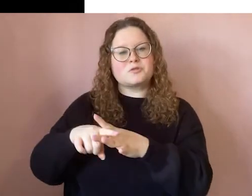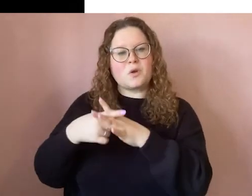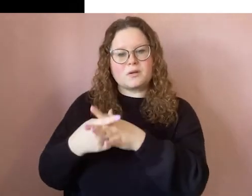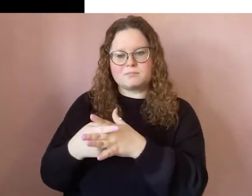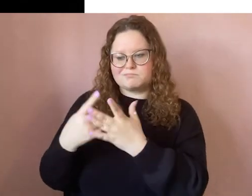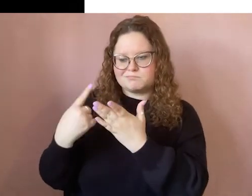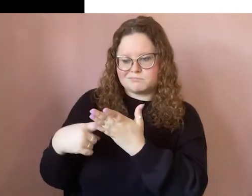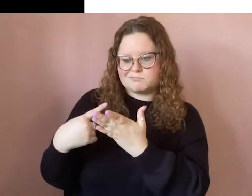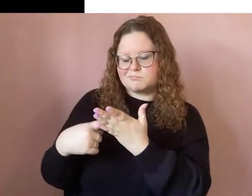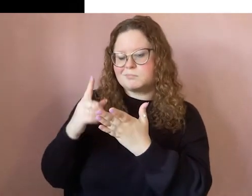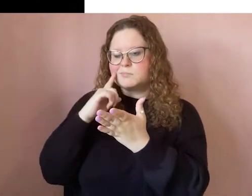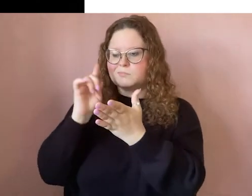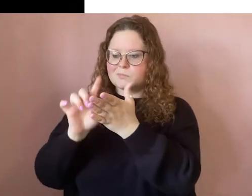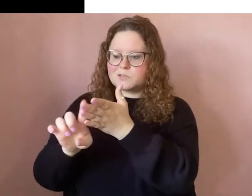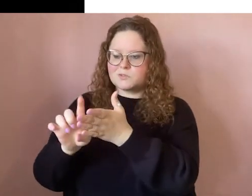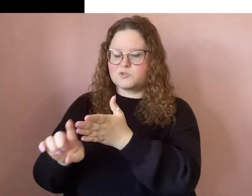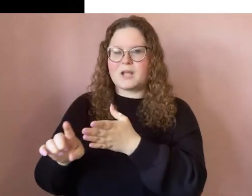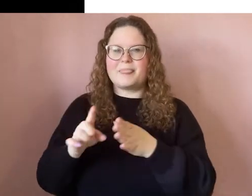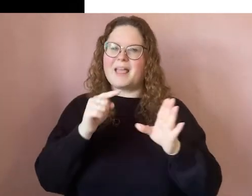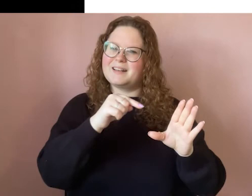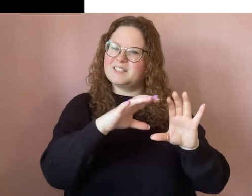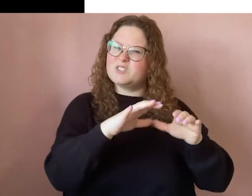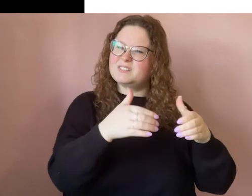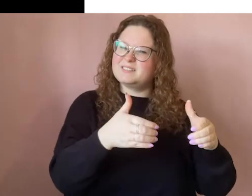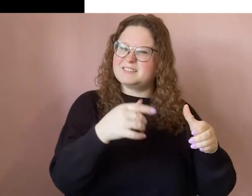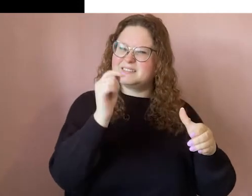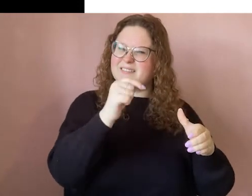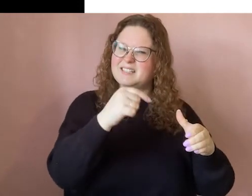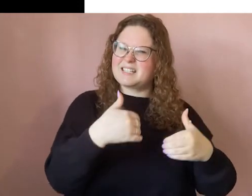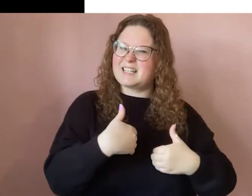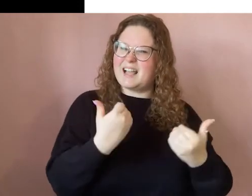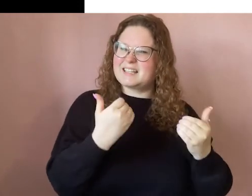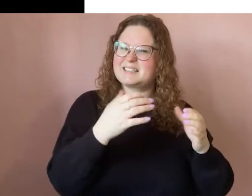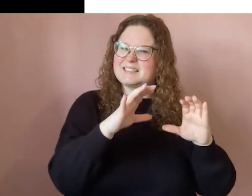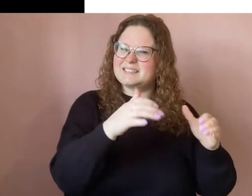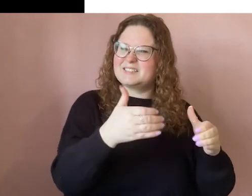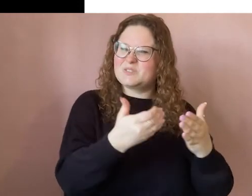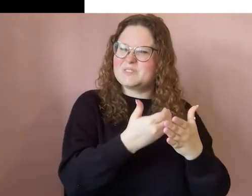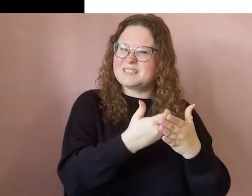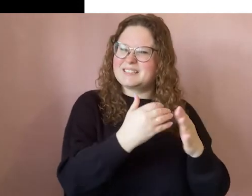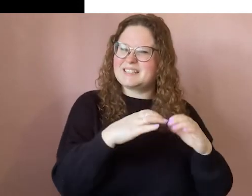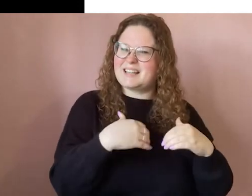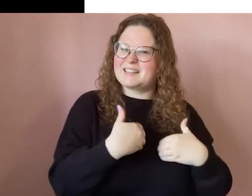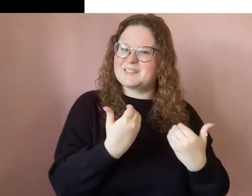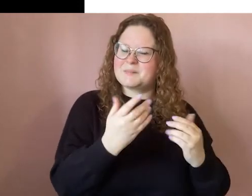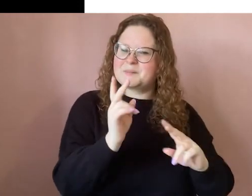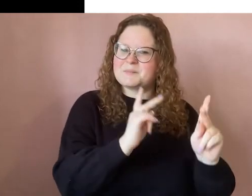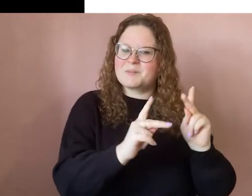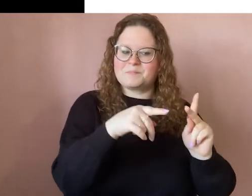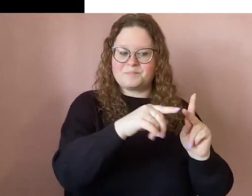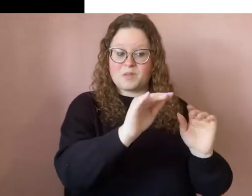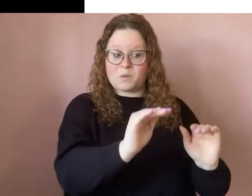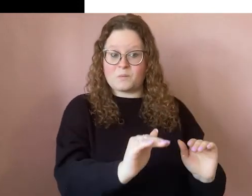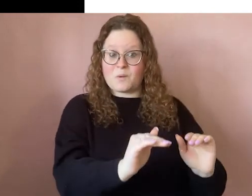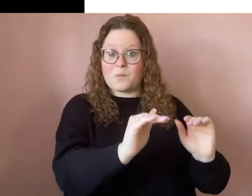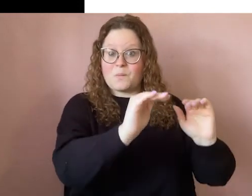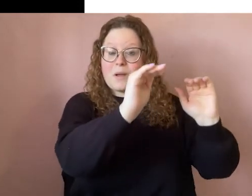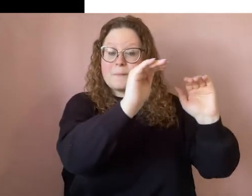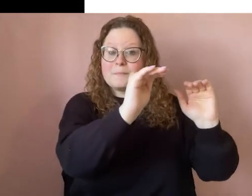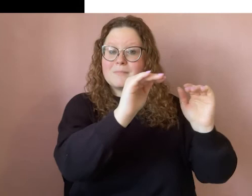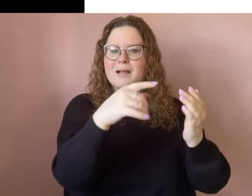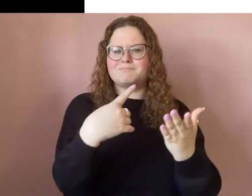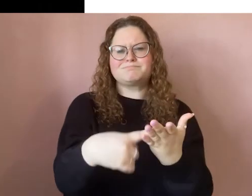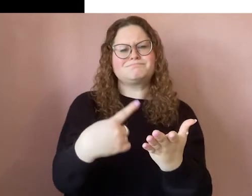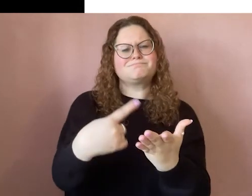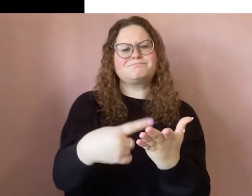whether brain health challenges. Yeah, and let me just before you go on, I want to underscore that point you're just making, Tova,